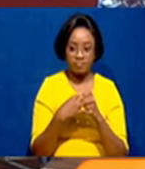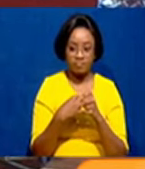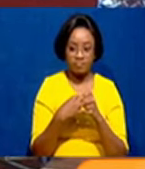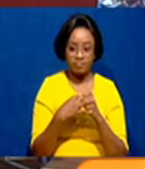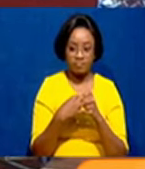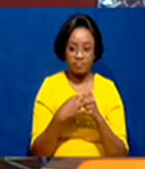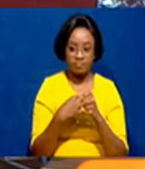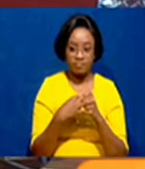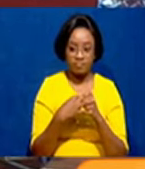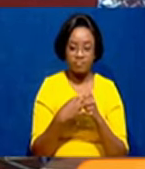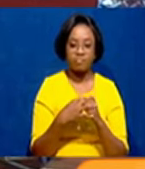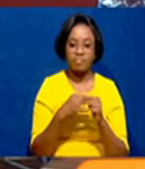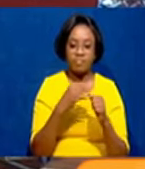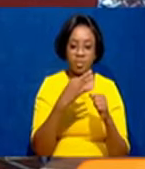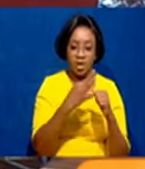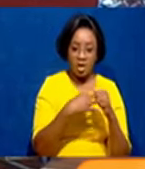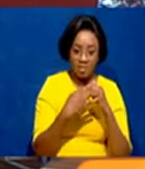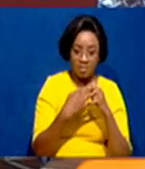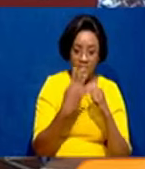April 21st,